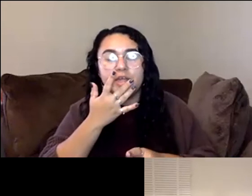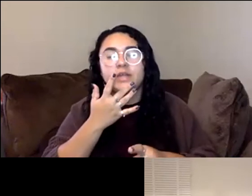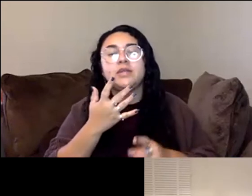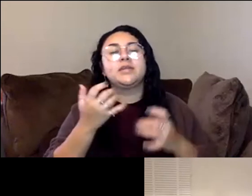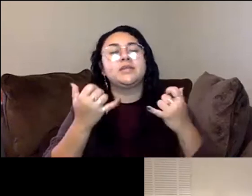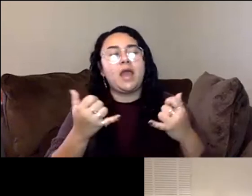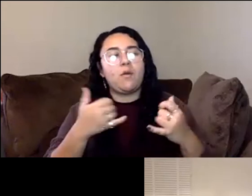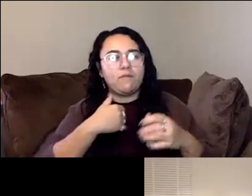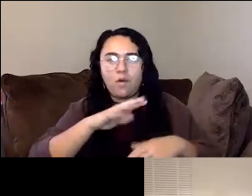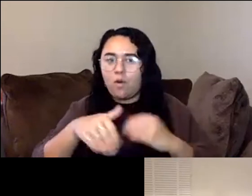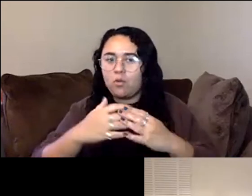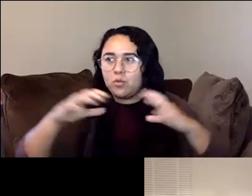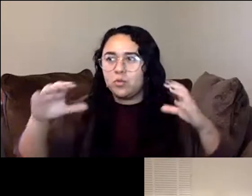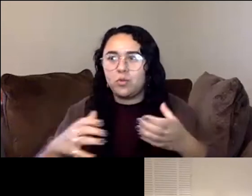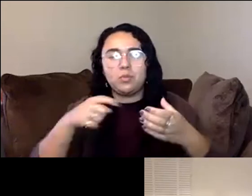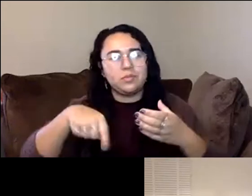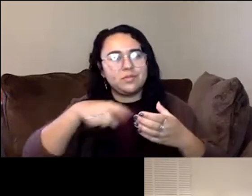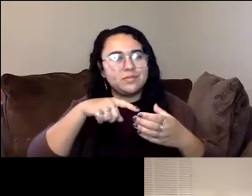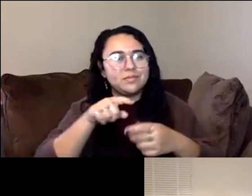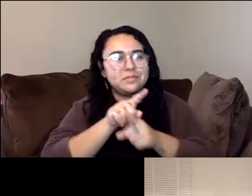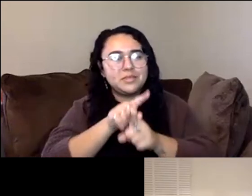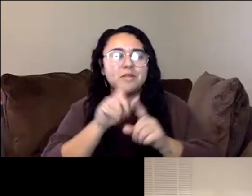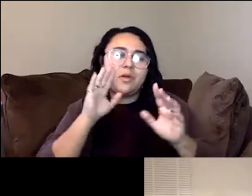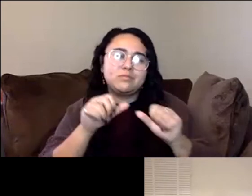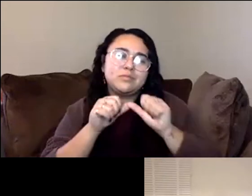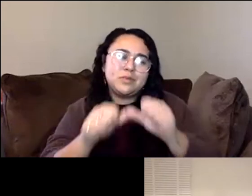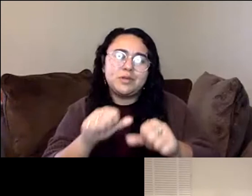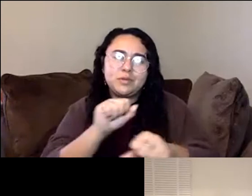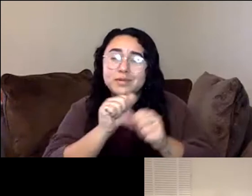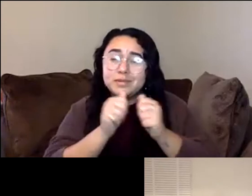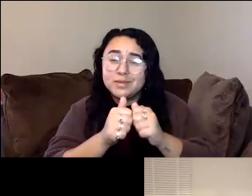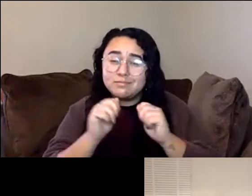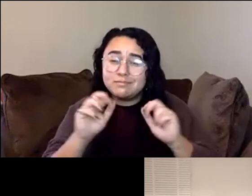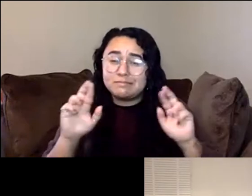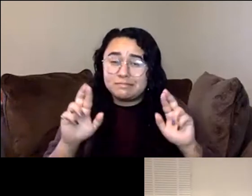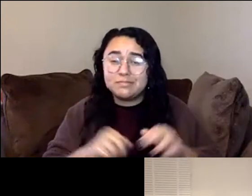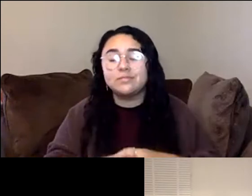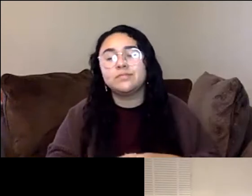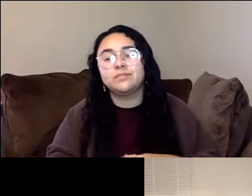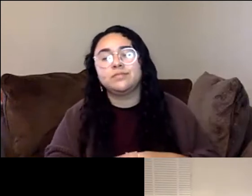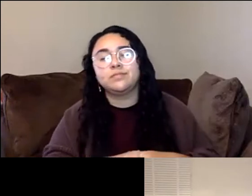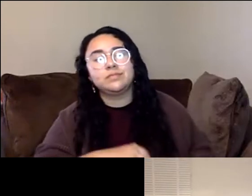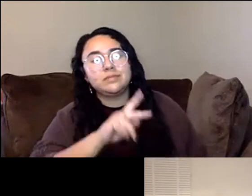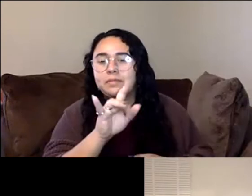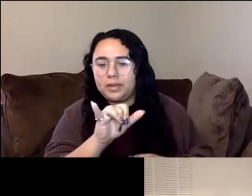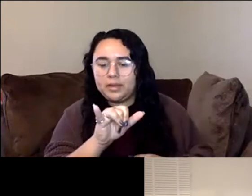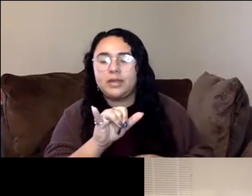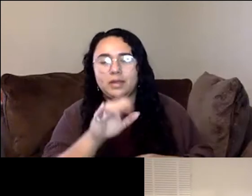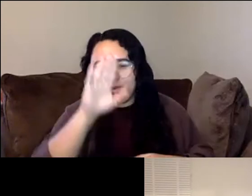cohort of them. So that's my hope, is that we continue to do work together. Awesome. Thanks, Dr. Becky, for being with